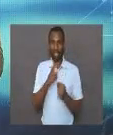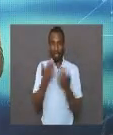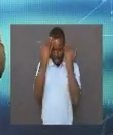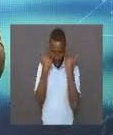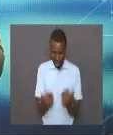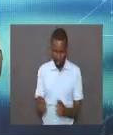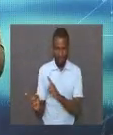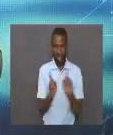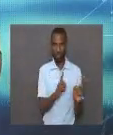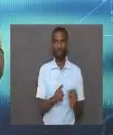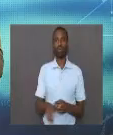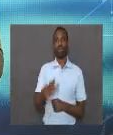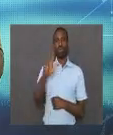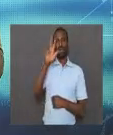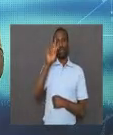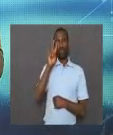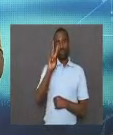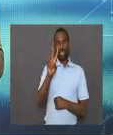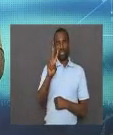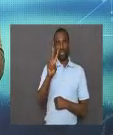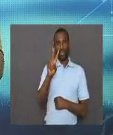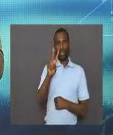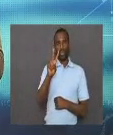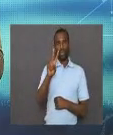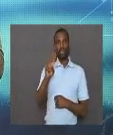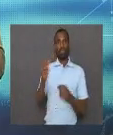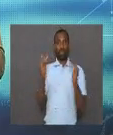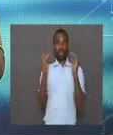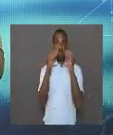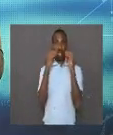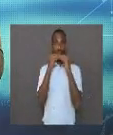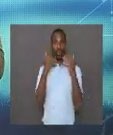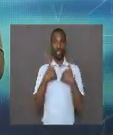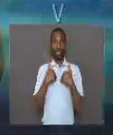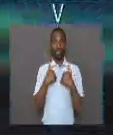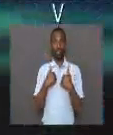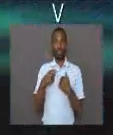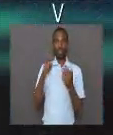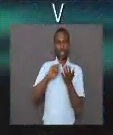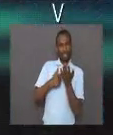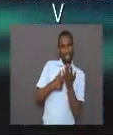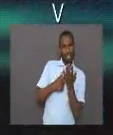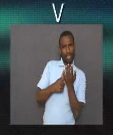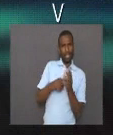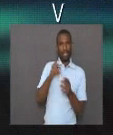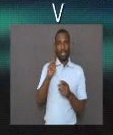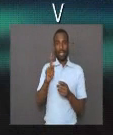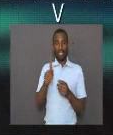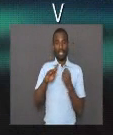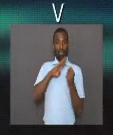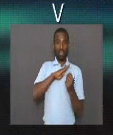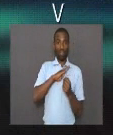Now we have two equations for the kinetic behavior of gases. One